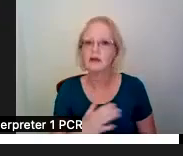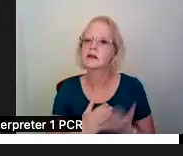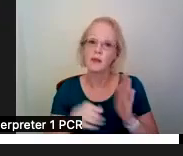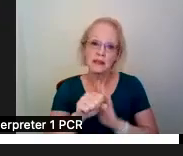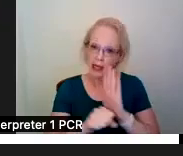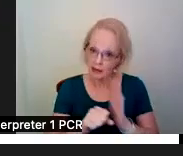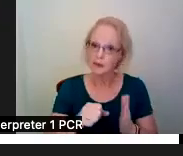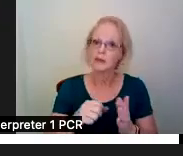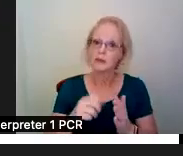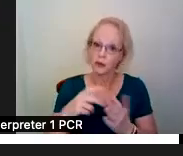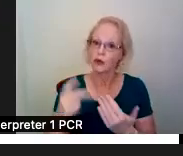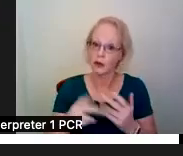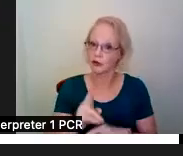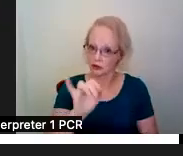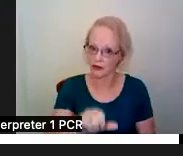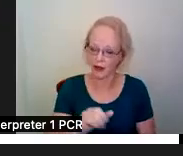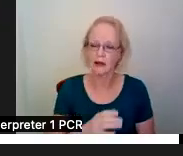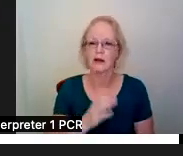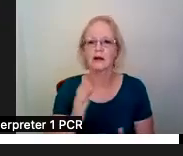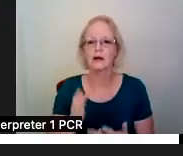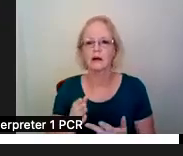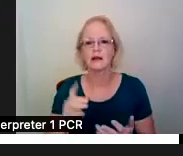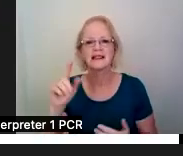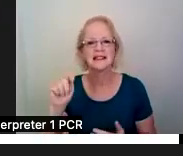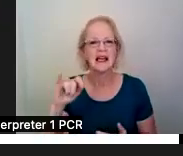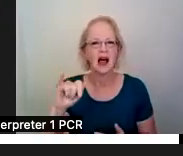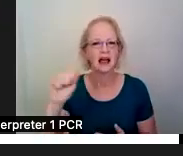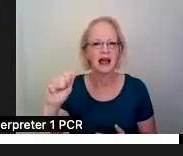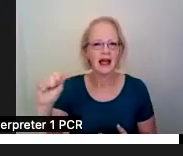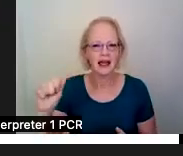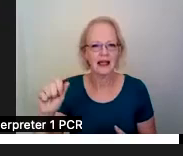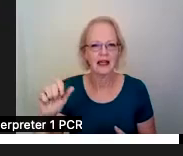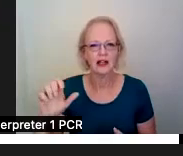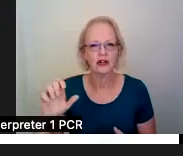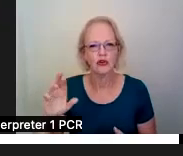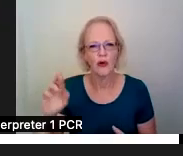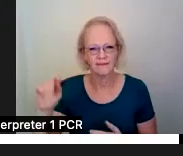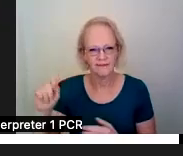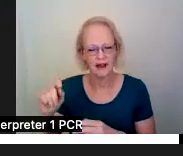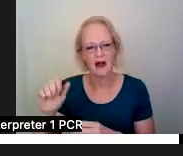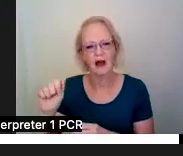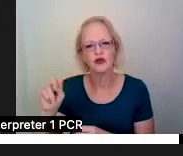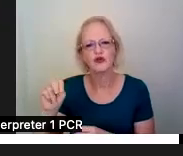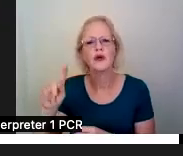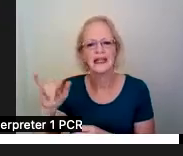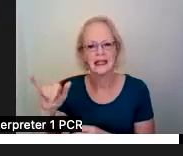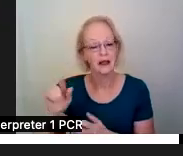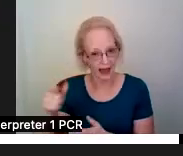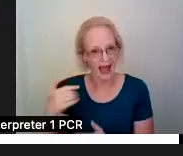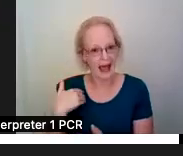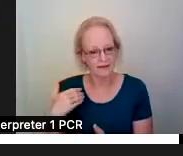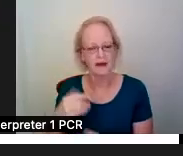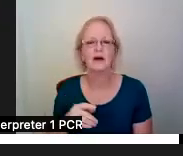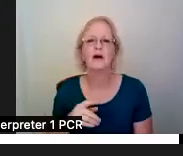use them. The TIAA CREF, the CREF annuities have them, but they are not